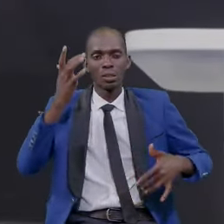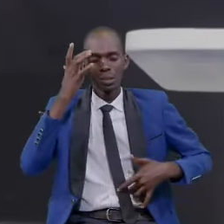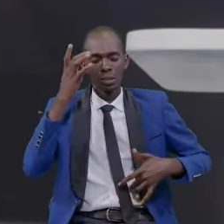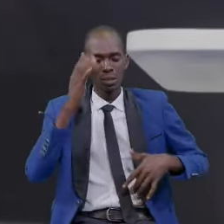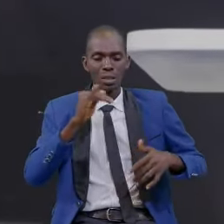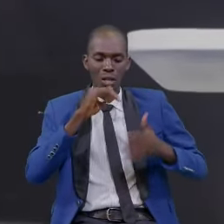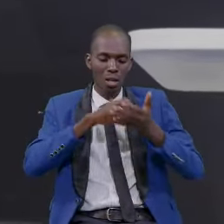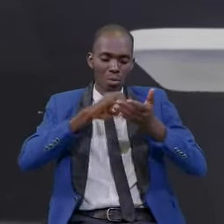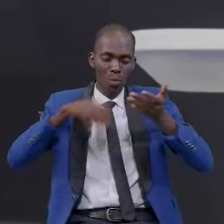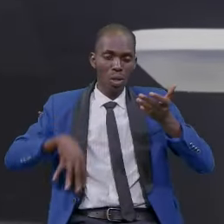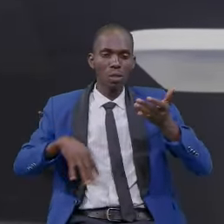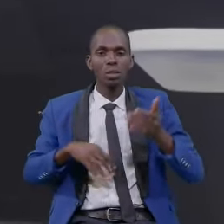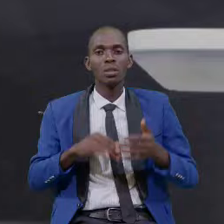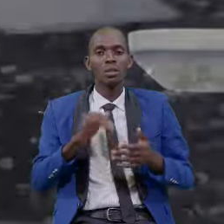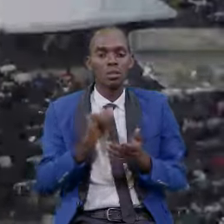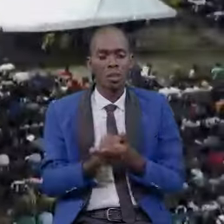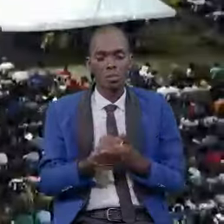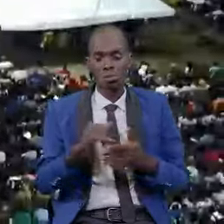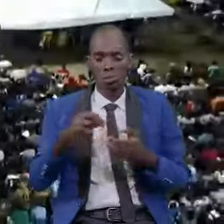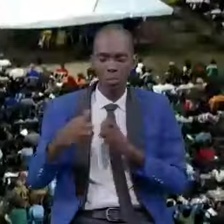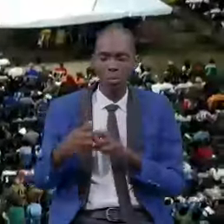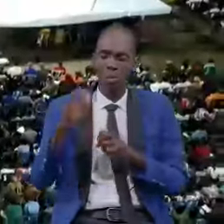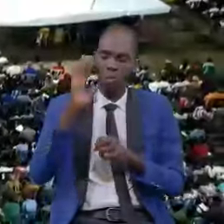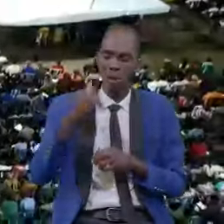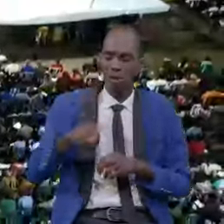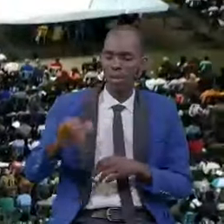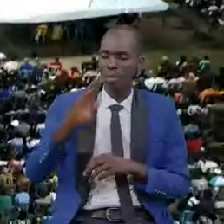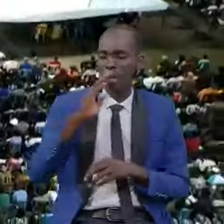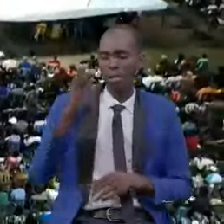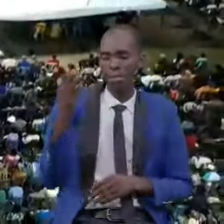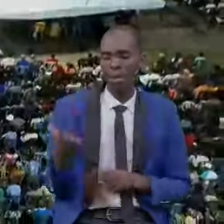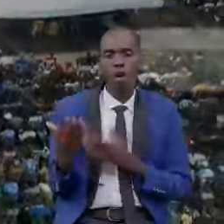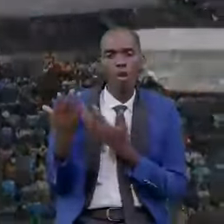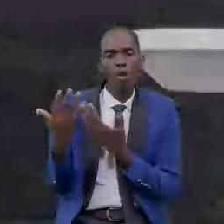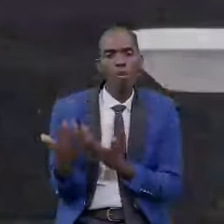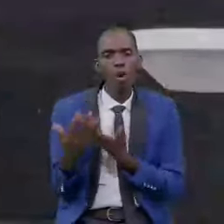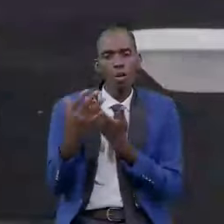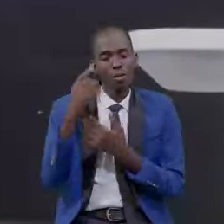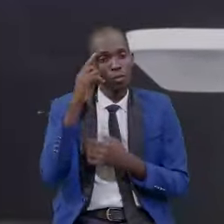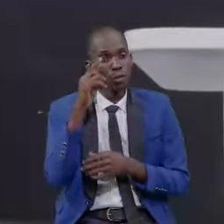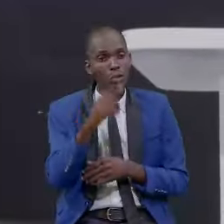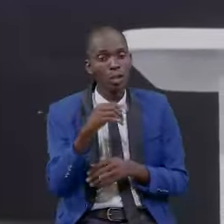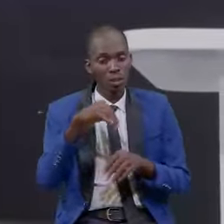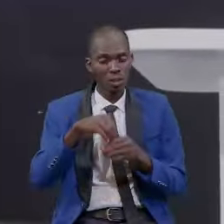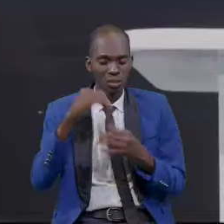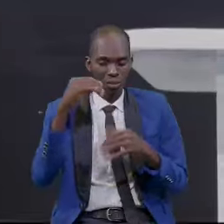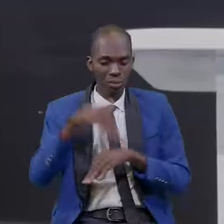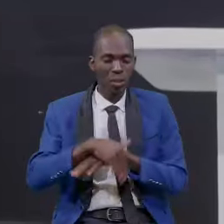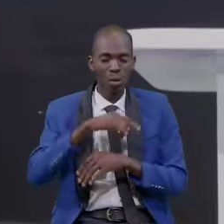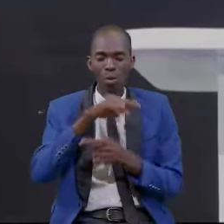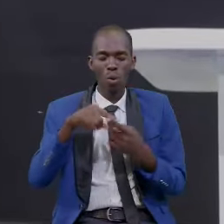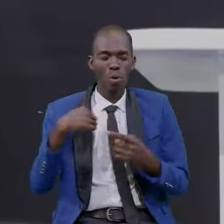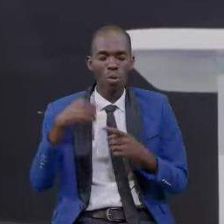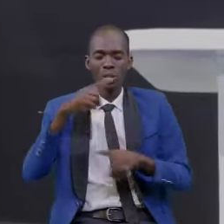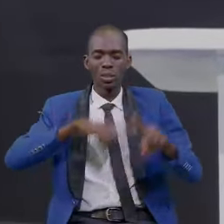still be there waiting for you. And tonight, when we say amen, the Lord will be waiting for